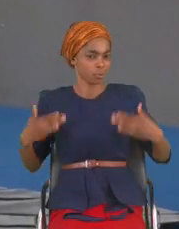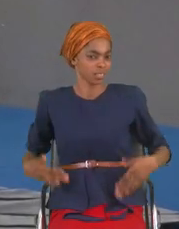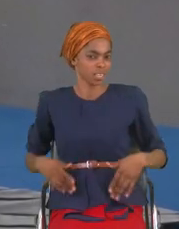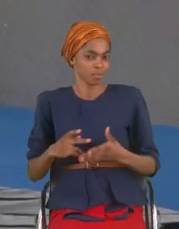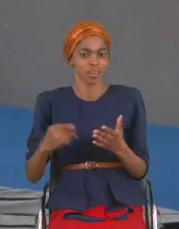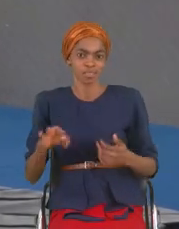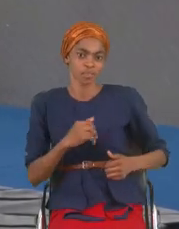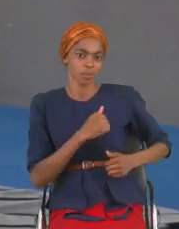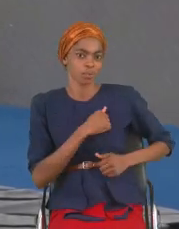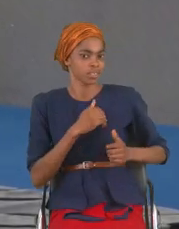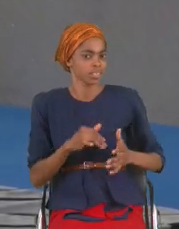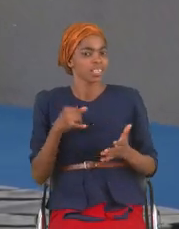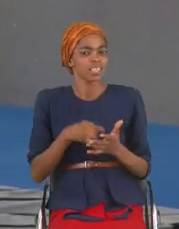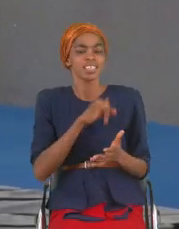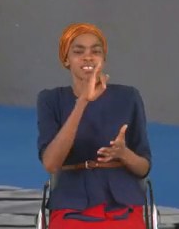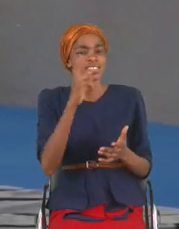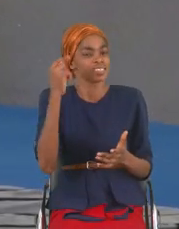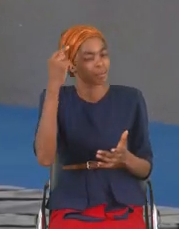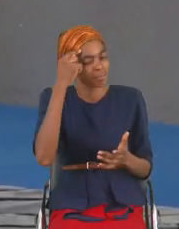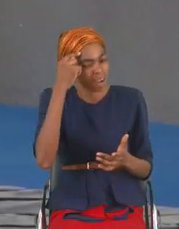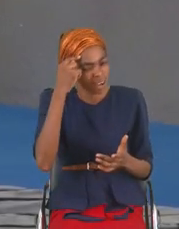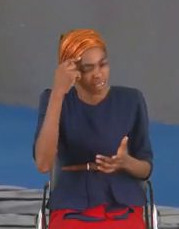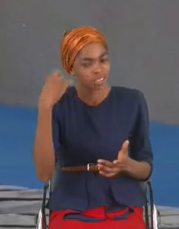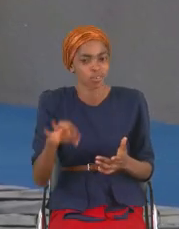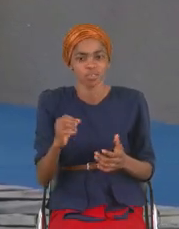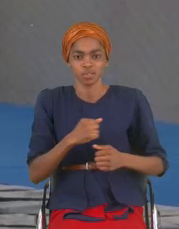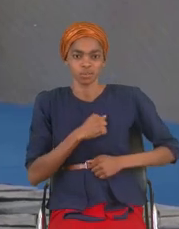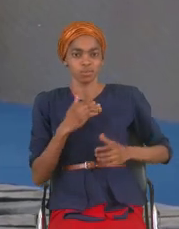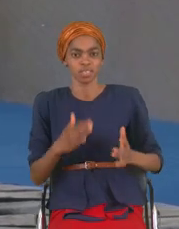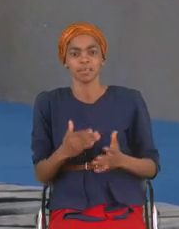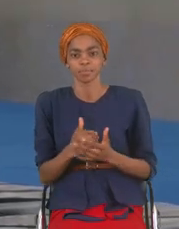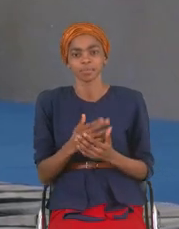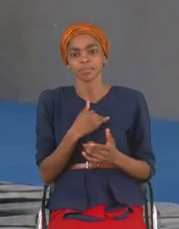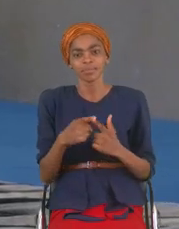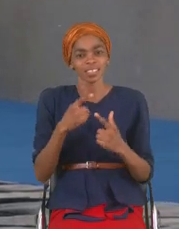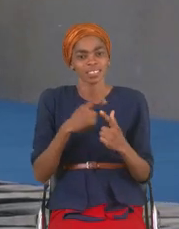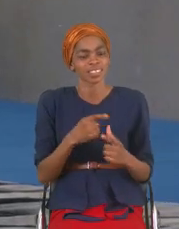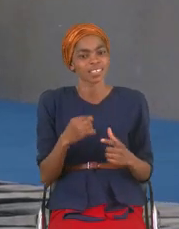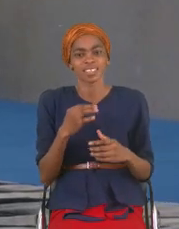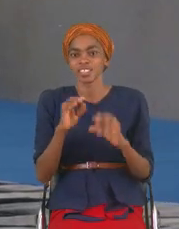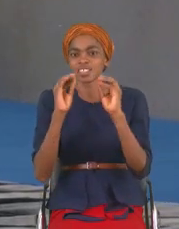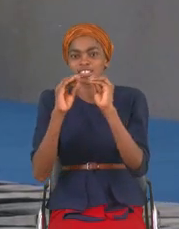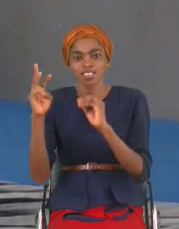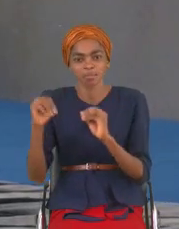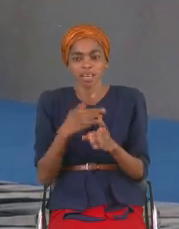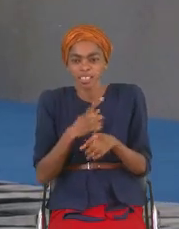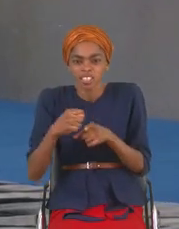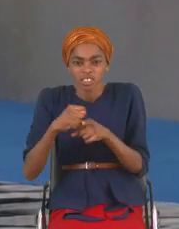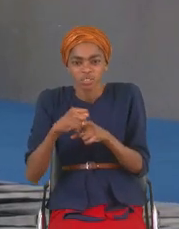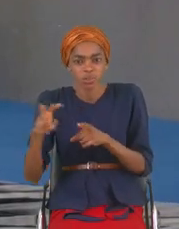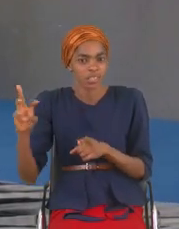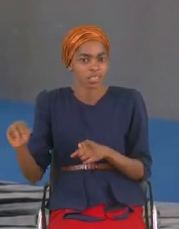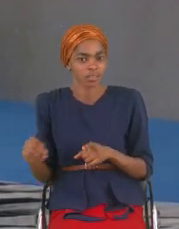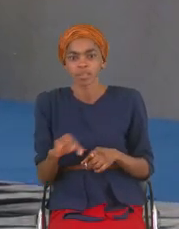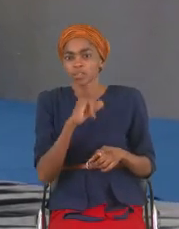the soldier, it's the mind of the soldier. And then they teach him and they train him